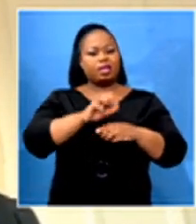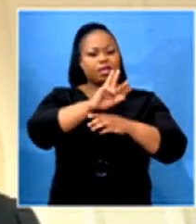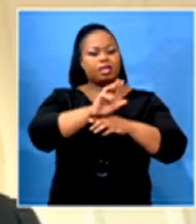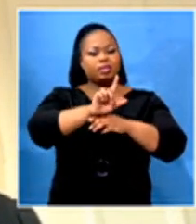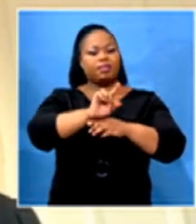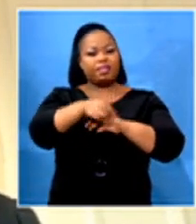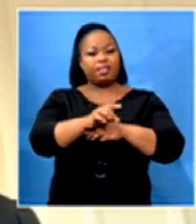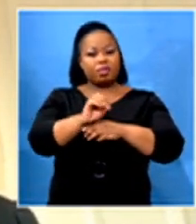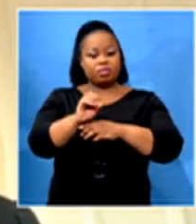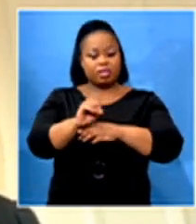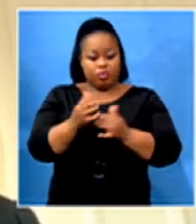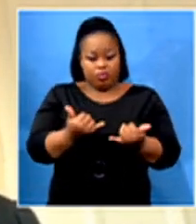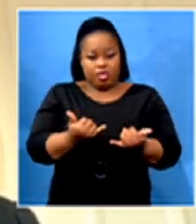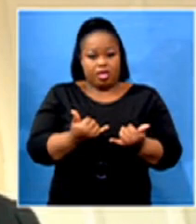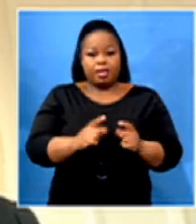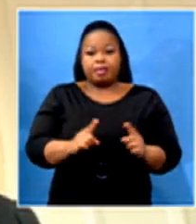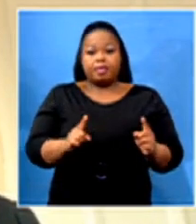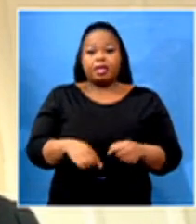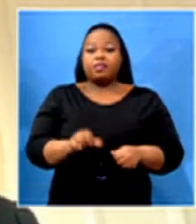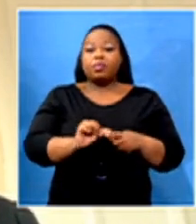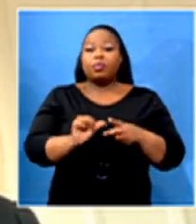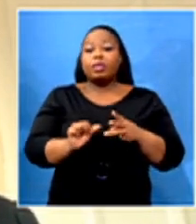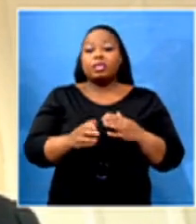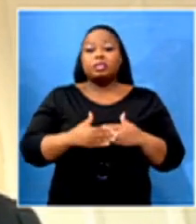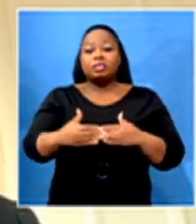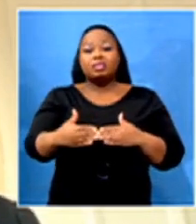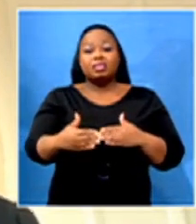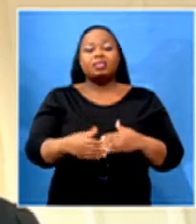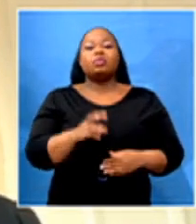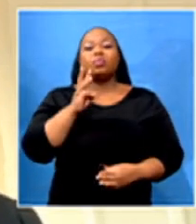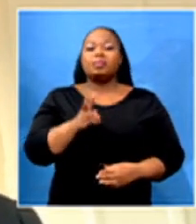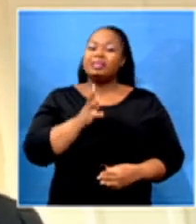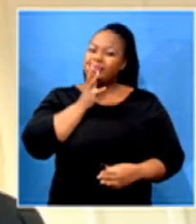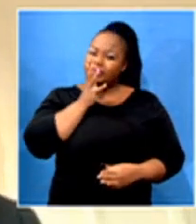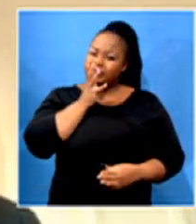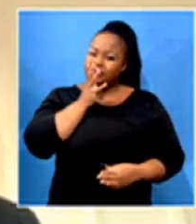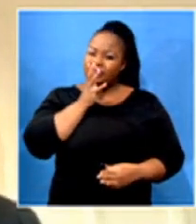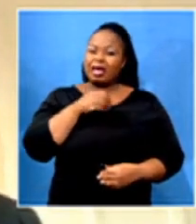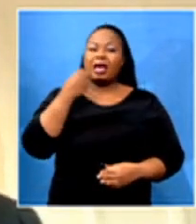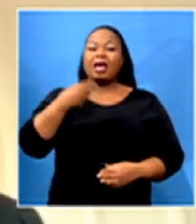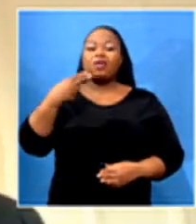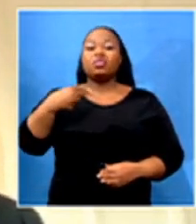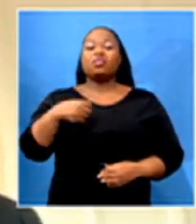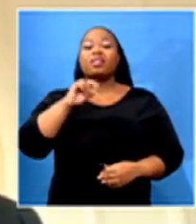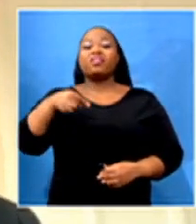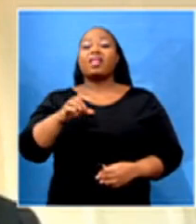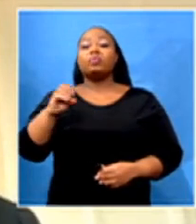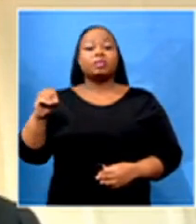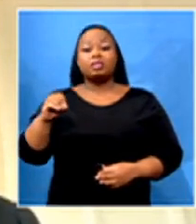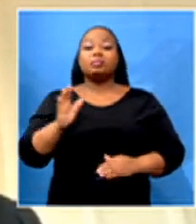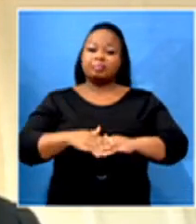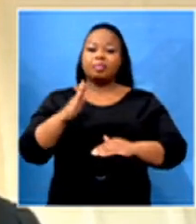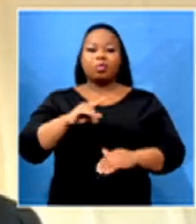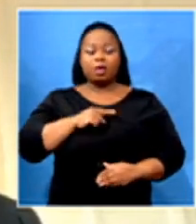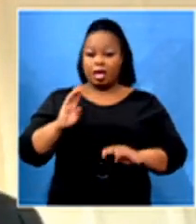97,000 today, but in a few weeks we'll be talking about several hundreds of thousands. And that actually is because of this